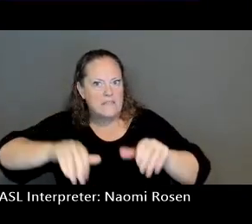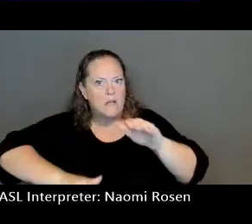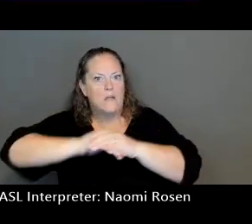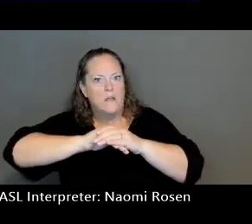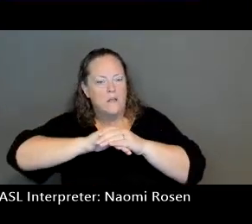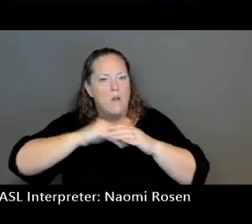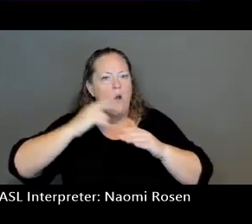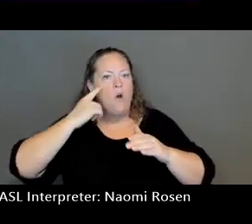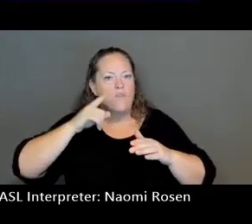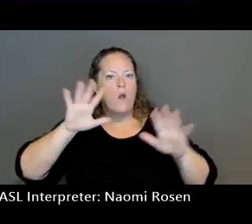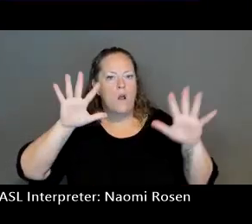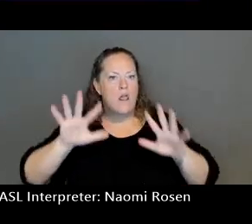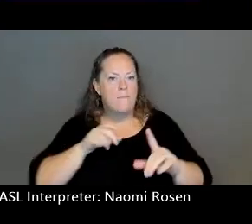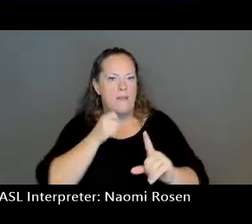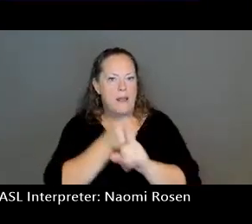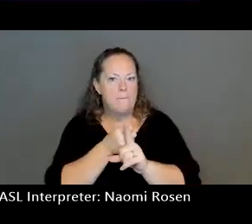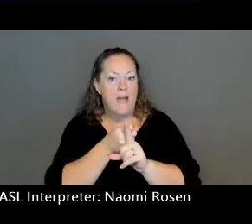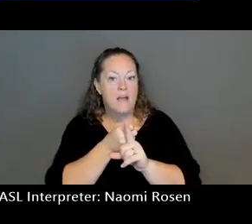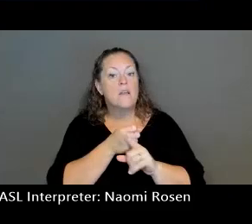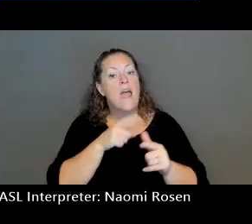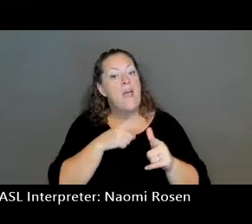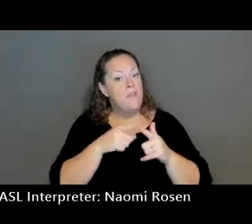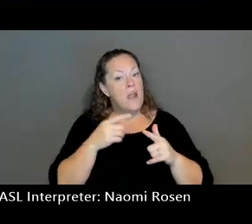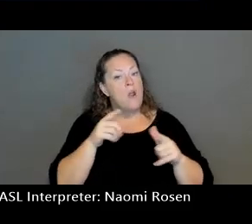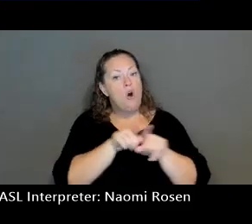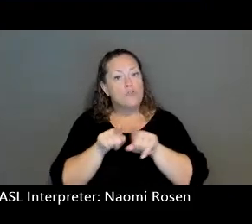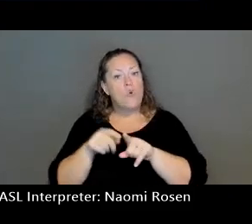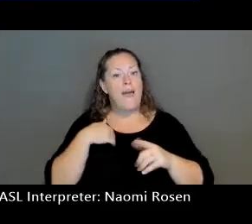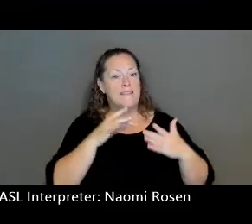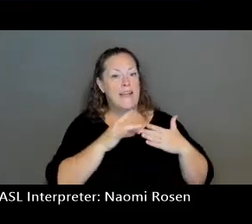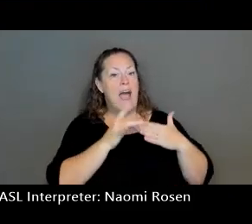And they also have like a guided session.